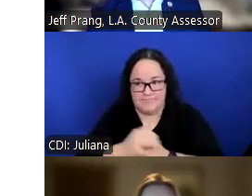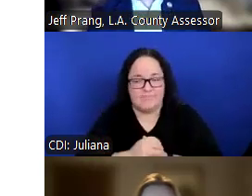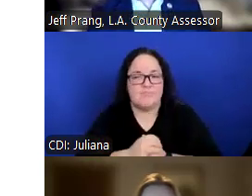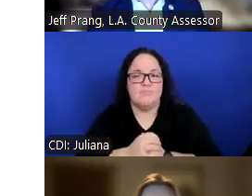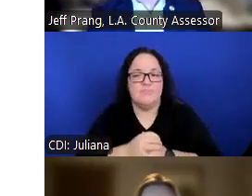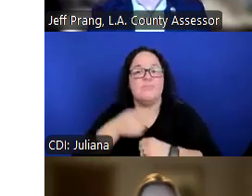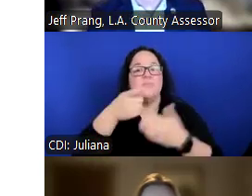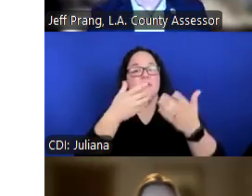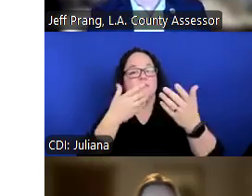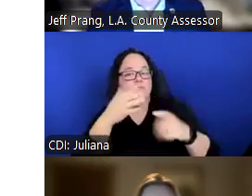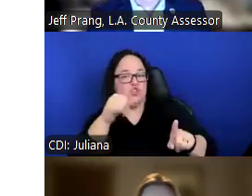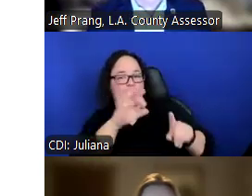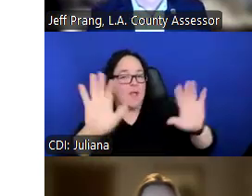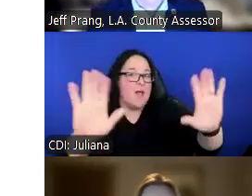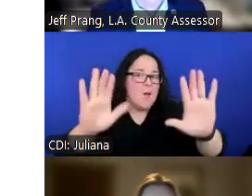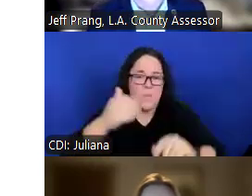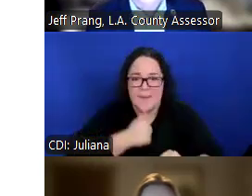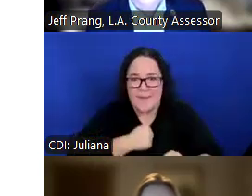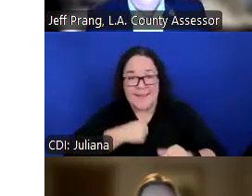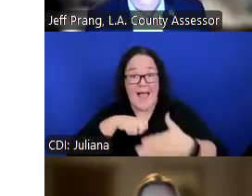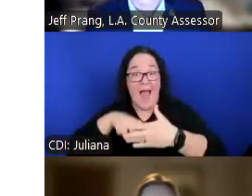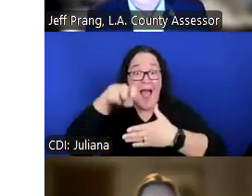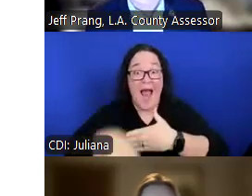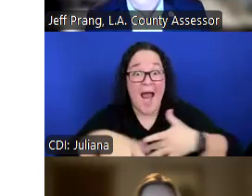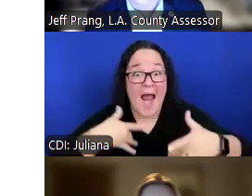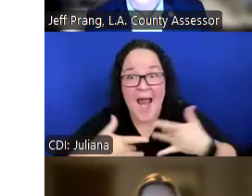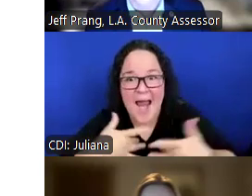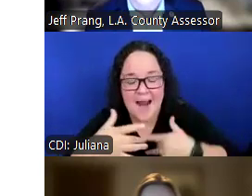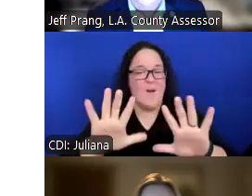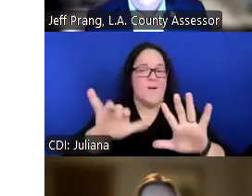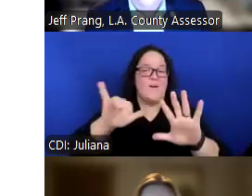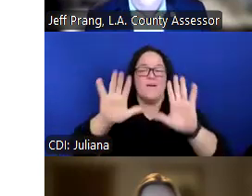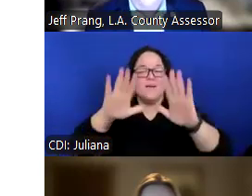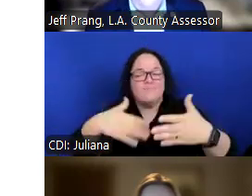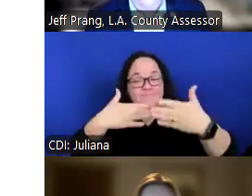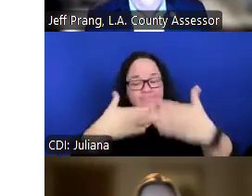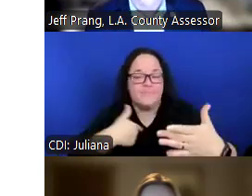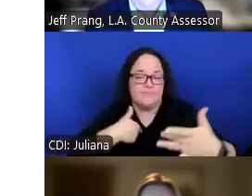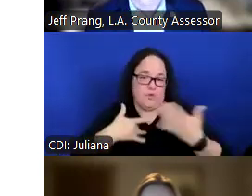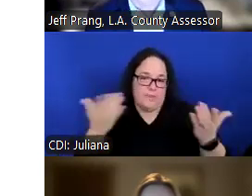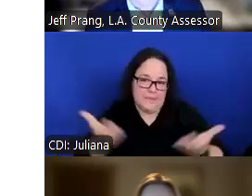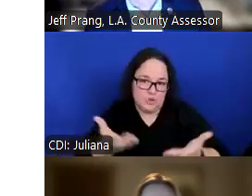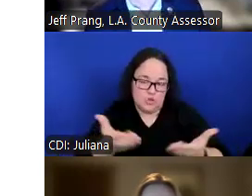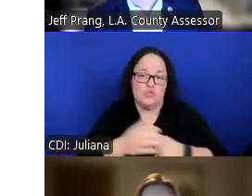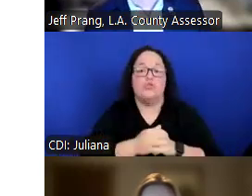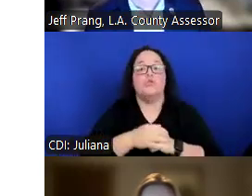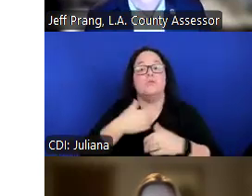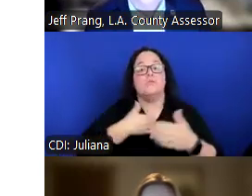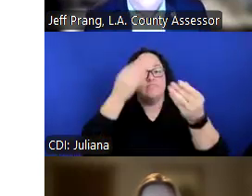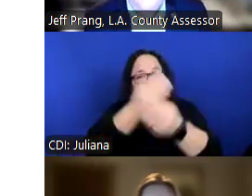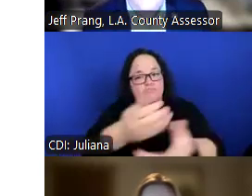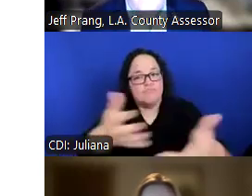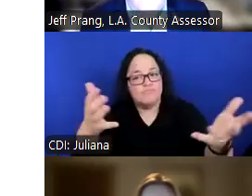assessor to partner with public counsel, and I'm happy to be able to be here to share this important information with your